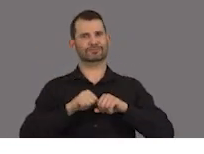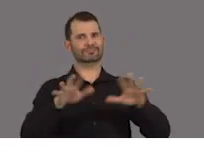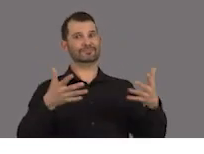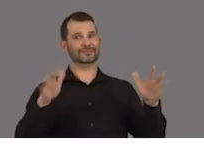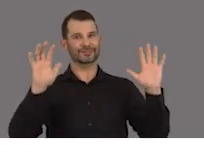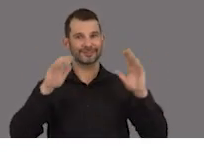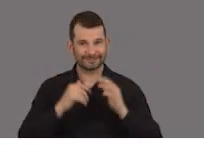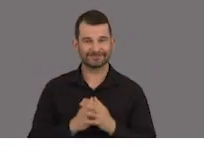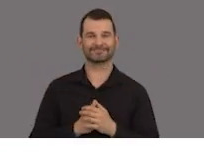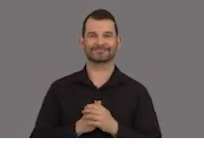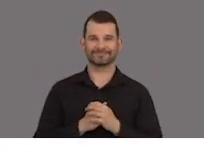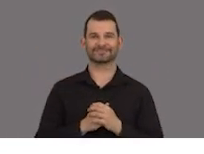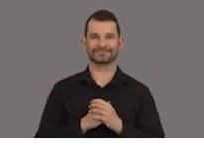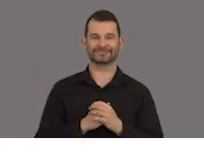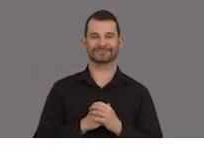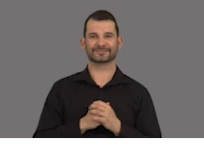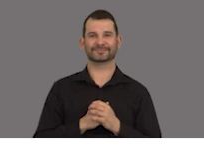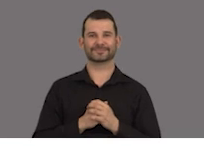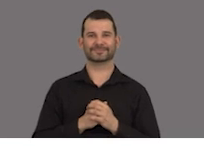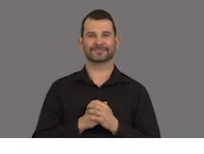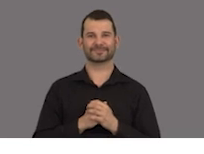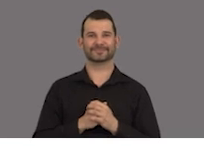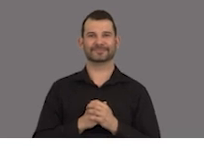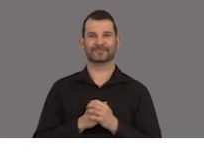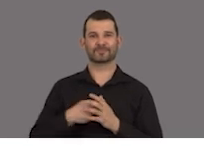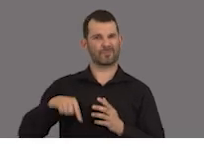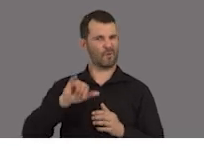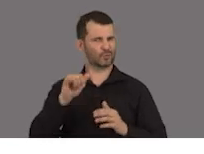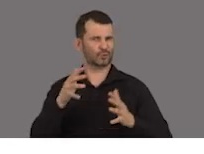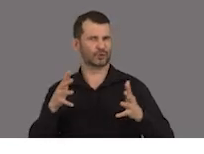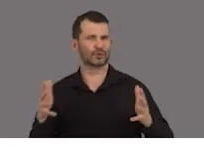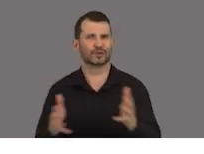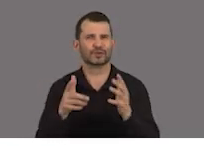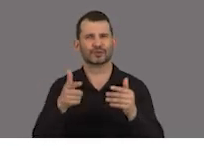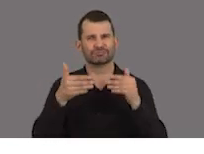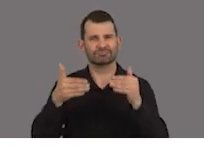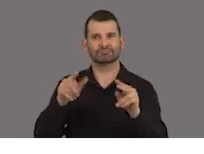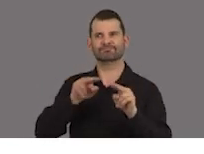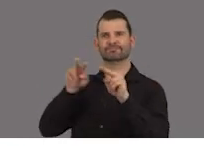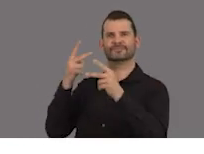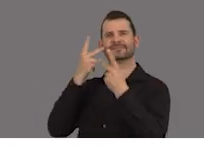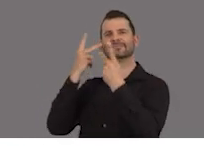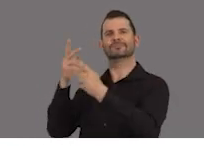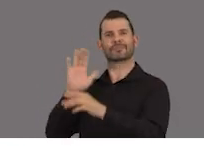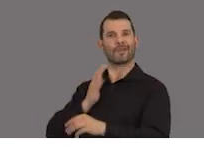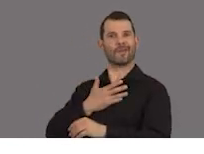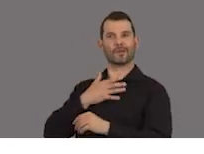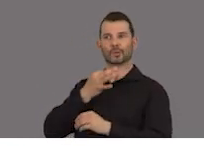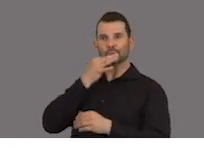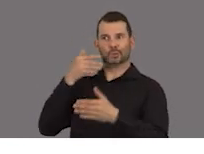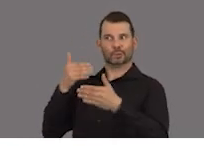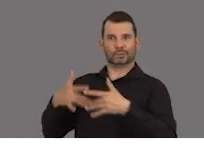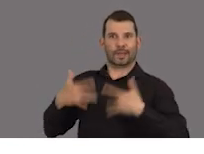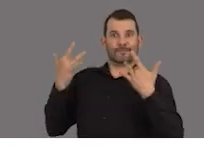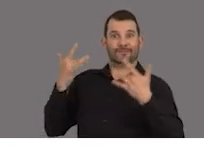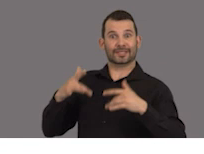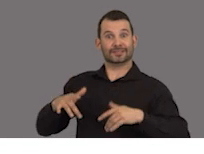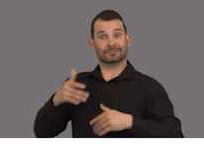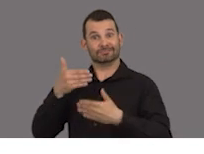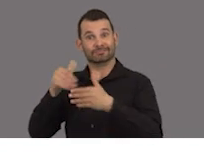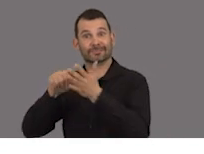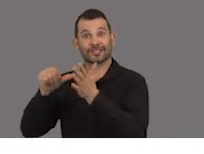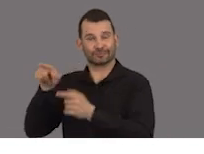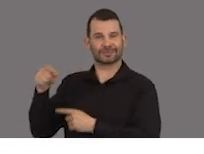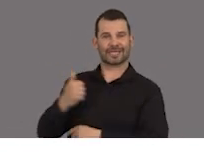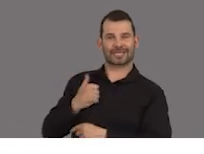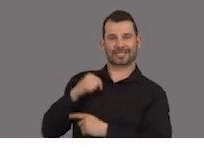canada.ca/individuals-video-gallery within a few weeks of our broadcast. We also encourage you to visit our upcoming events page at